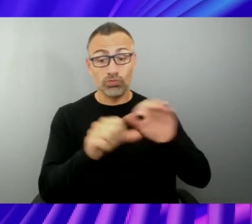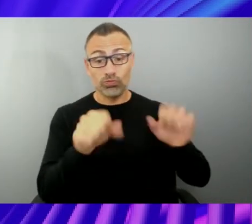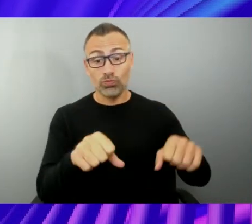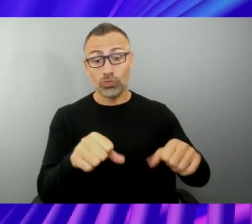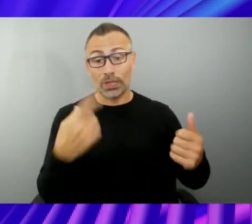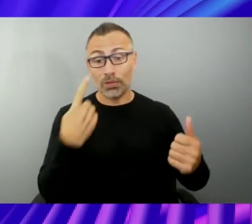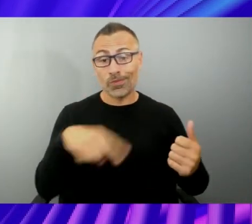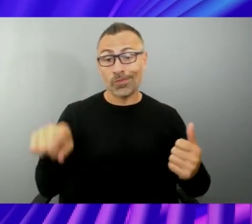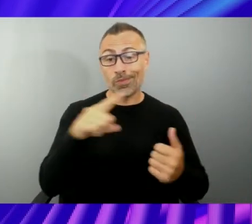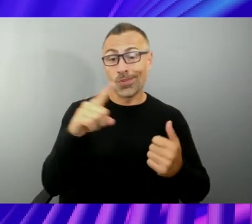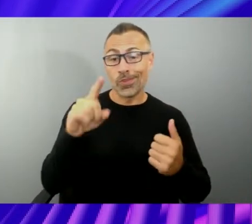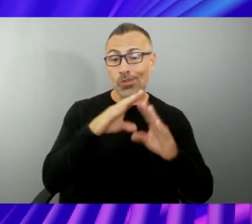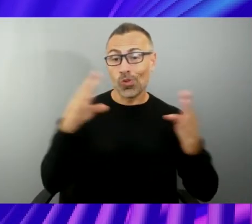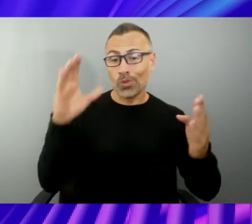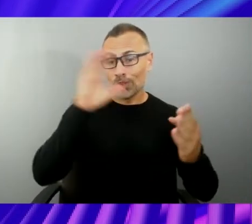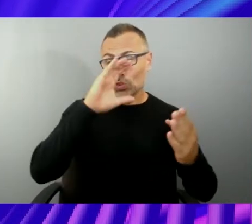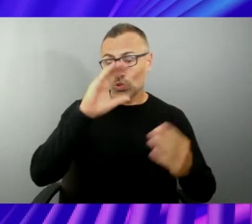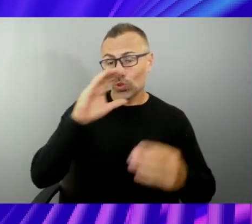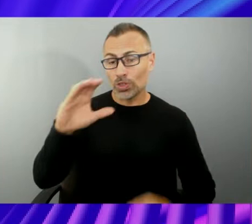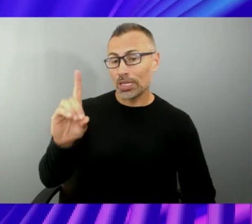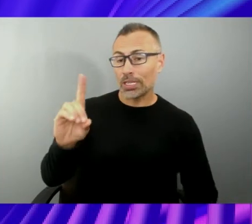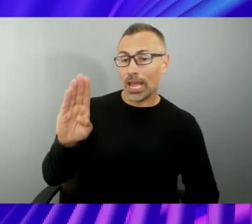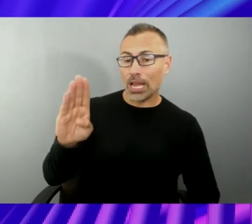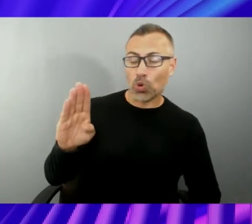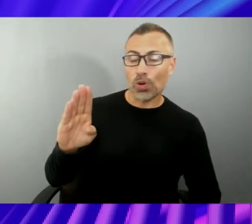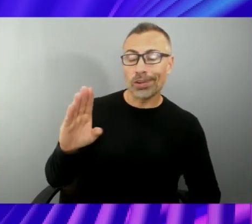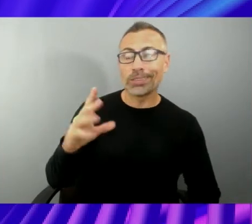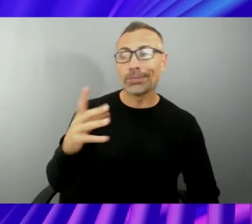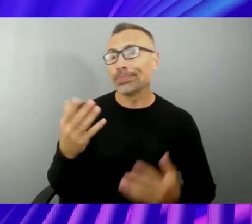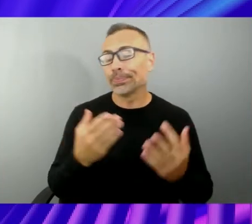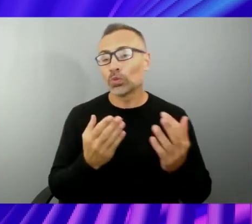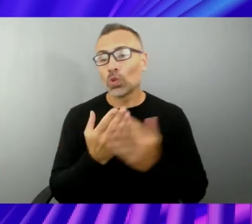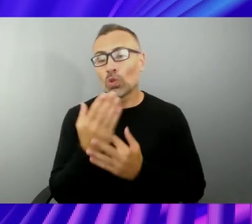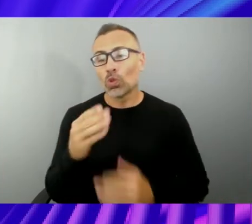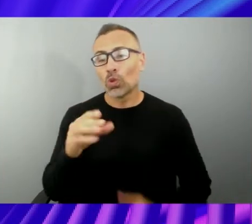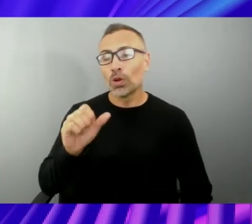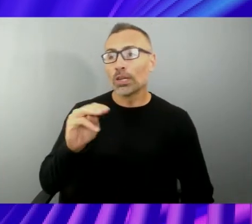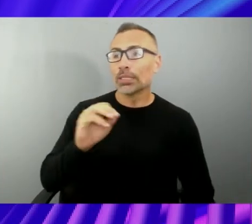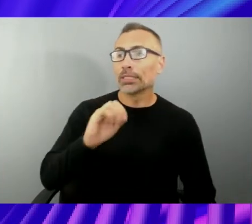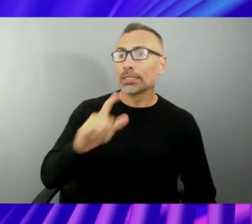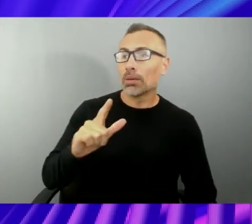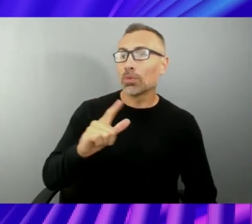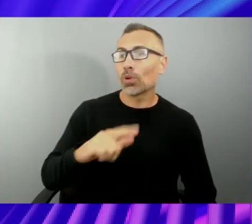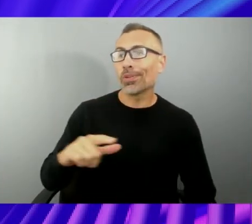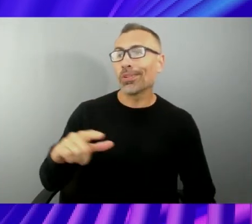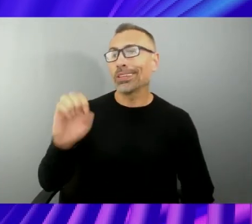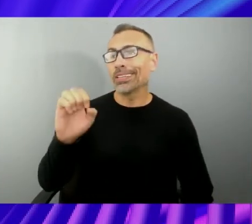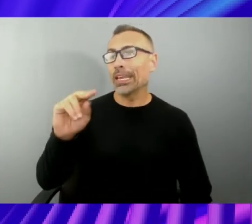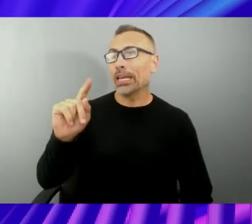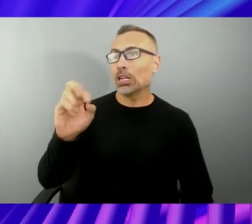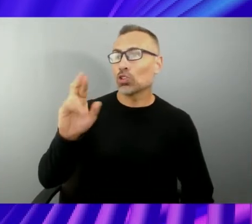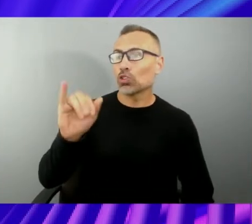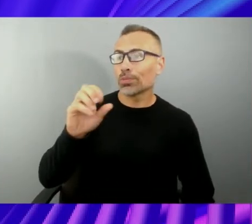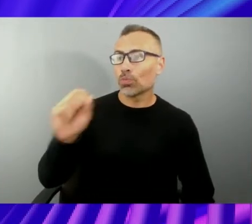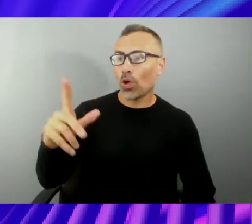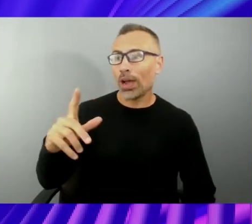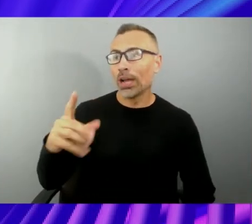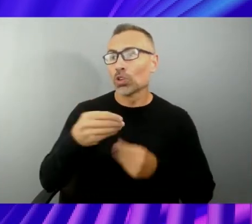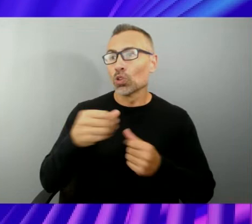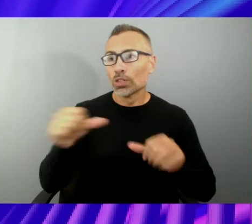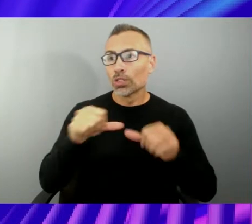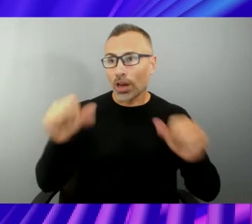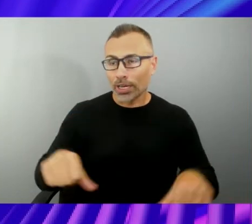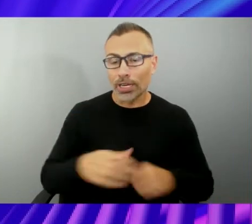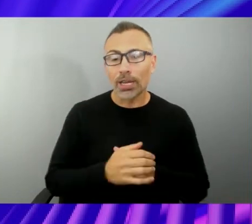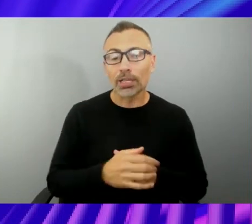OpenSearch dashboard through this SAML 2.0 application. This is where we are assigning the group, right? The Amazon